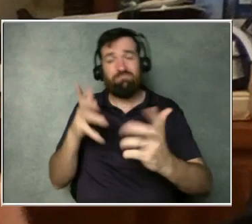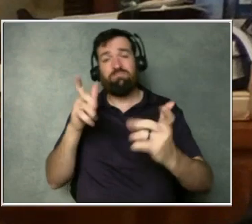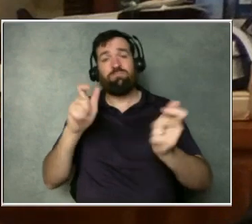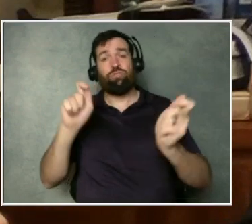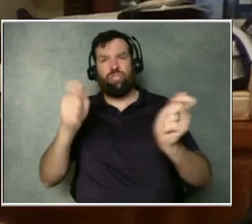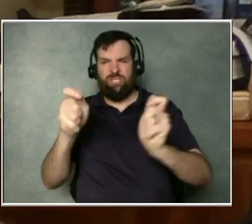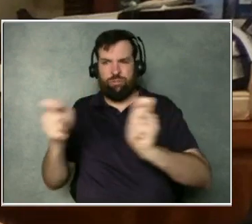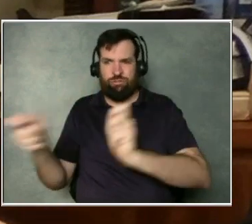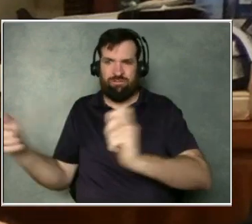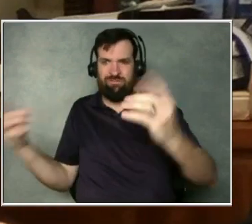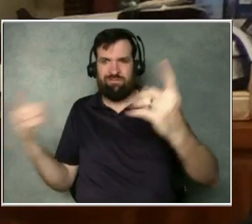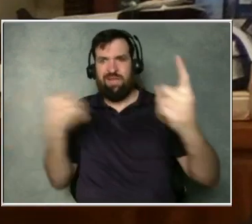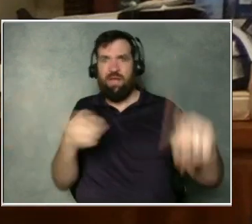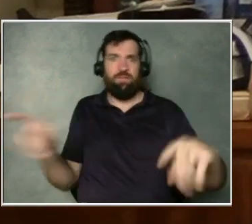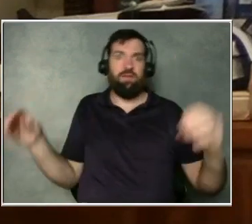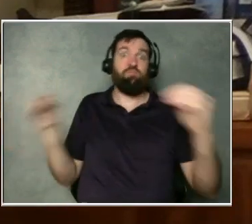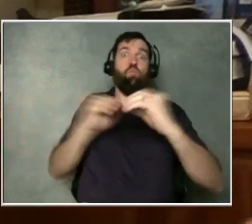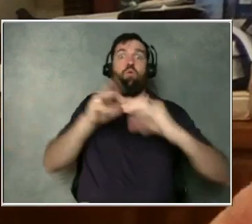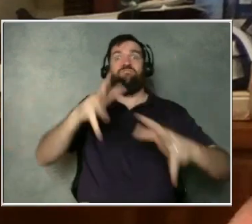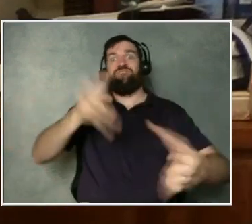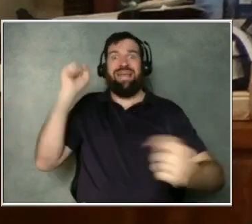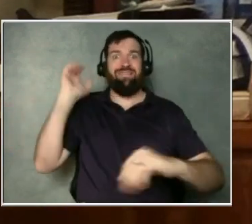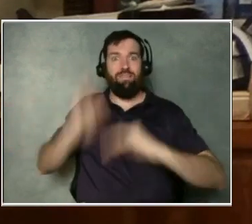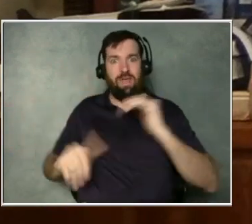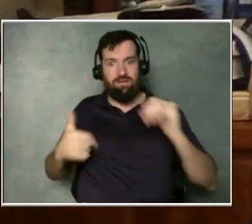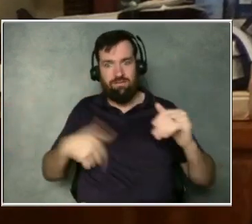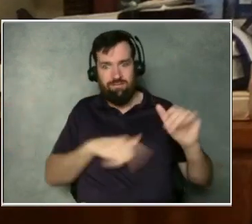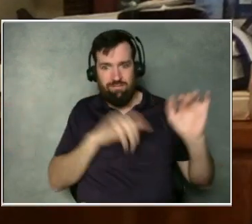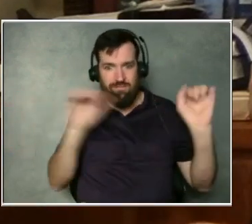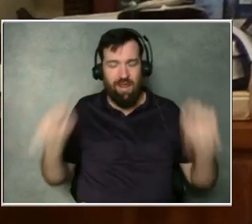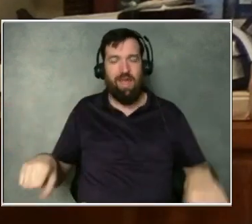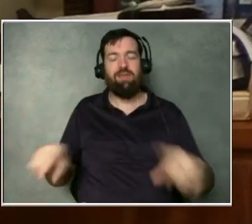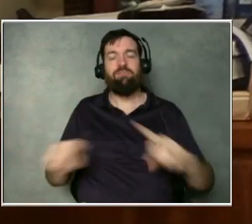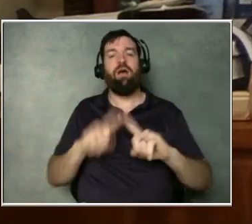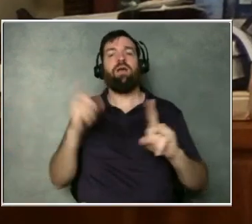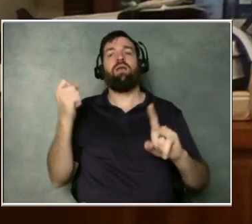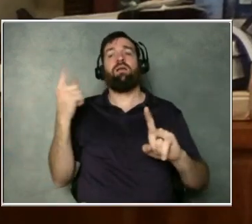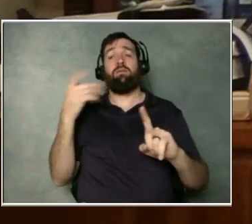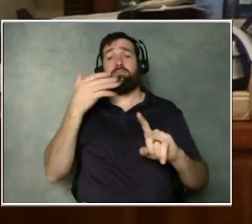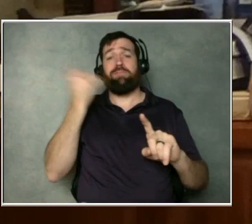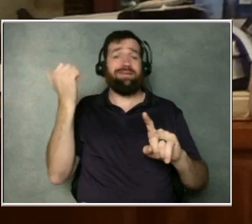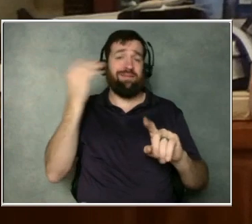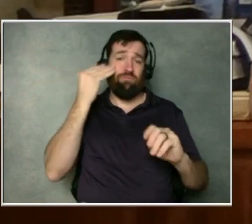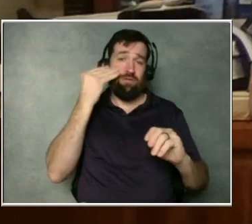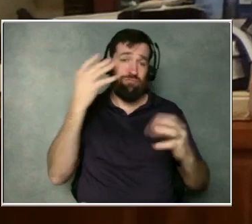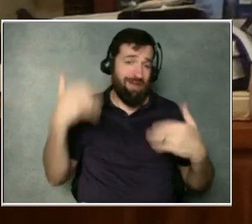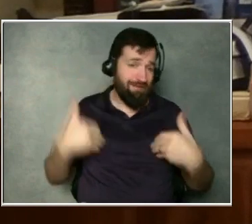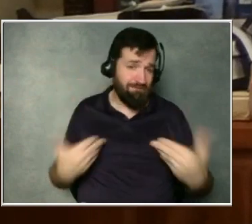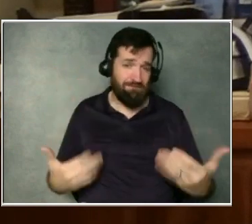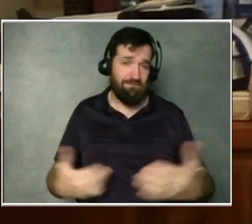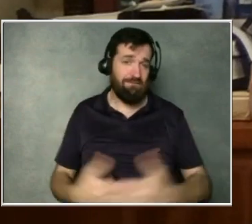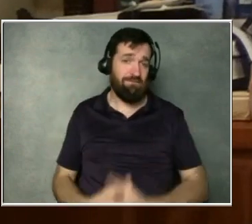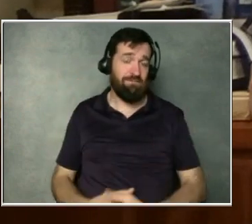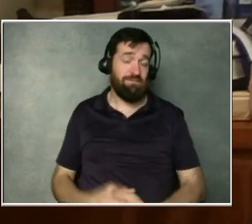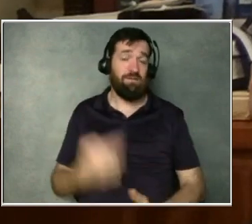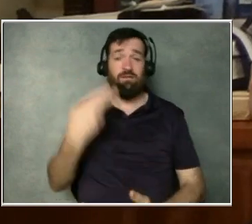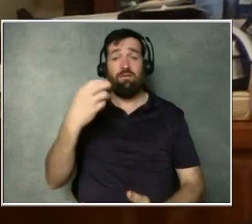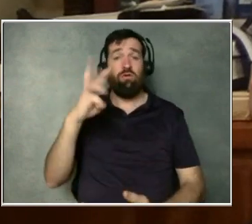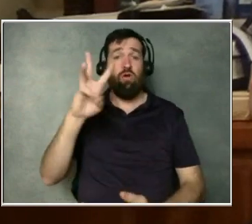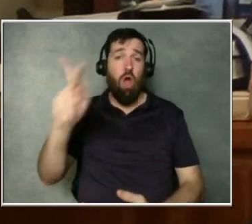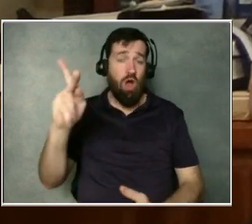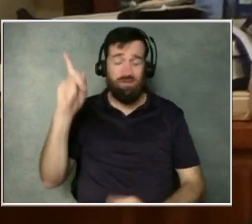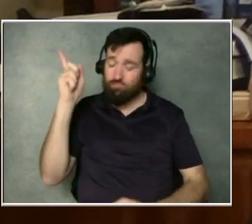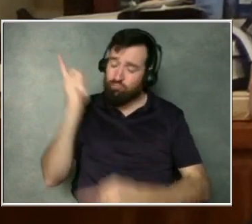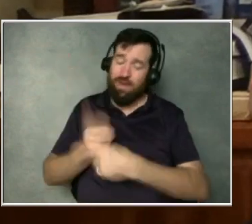happening faster than we can measure them, but nonetheless, it was the best information we had. And Hawk is exactly